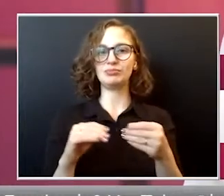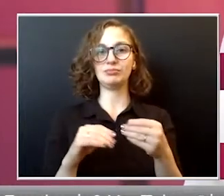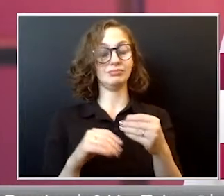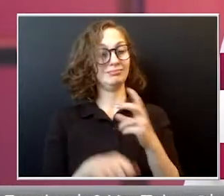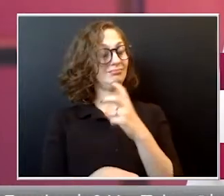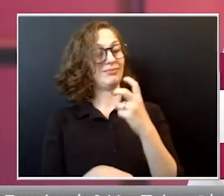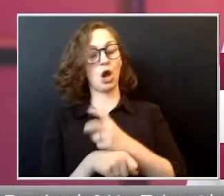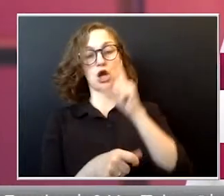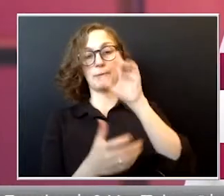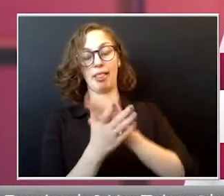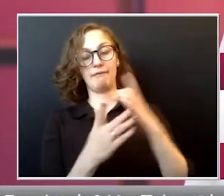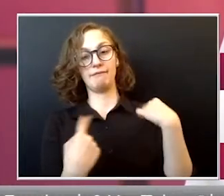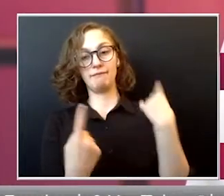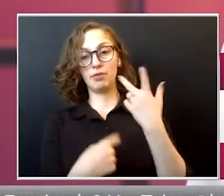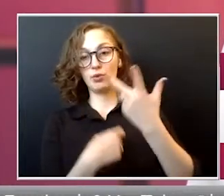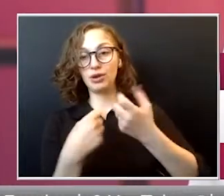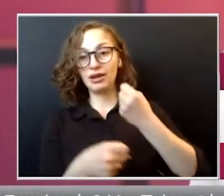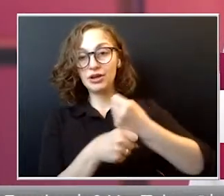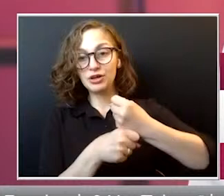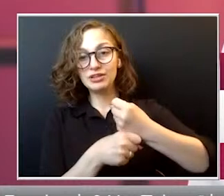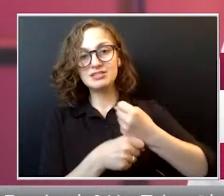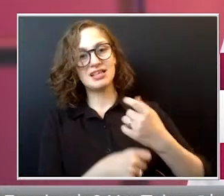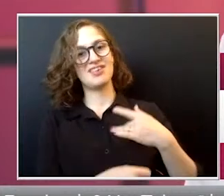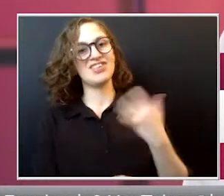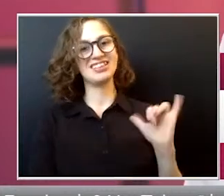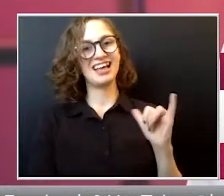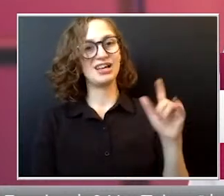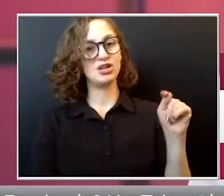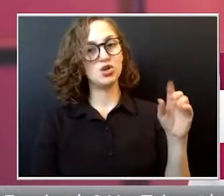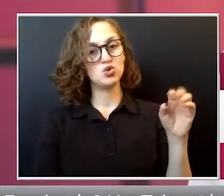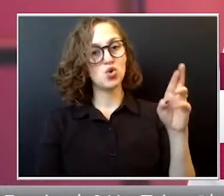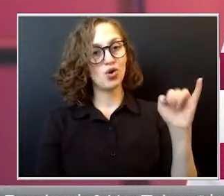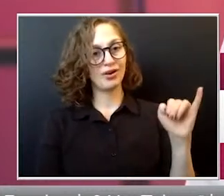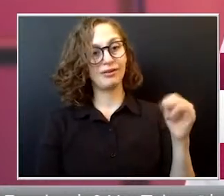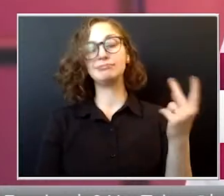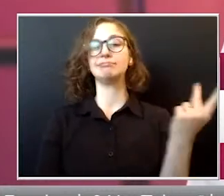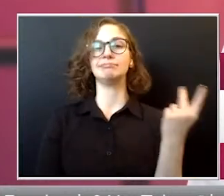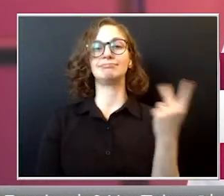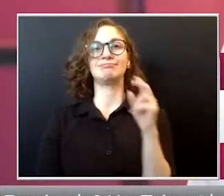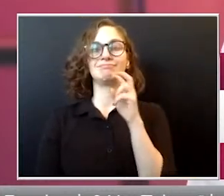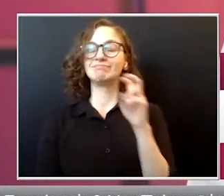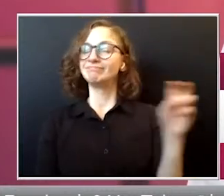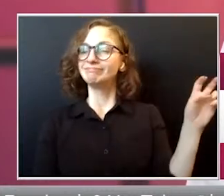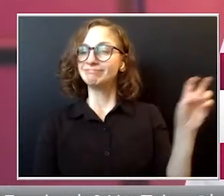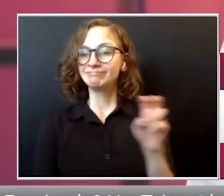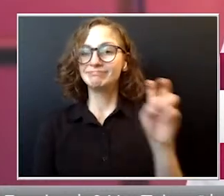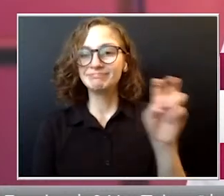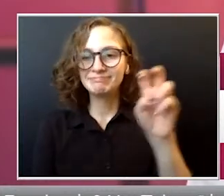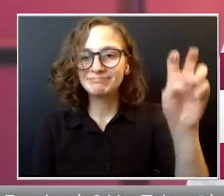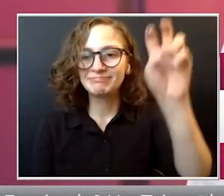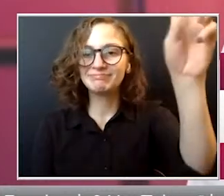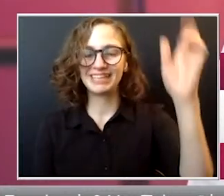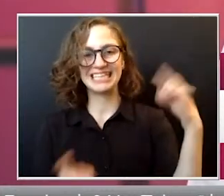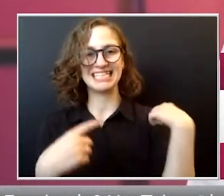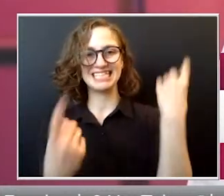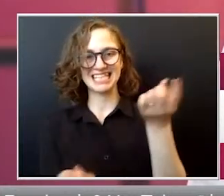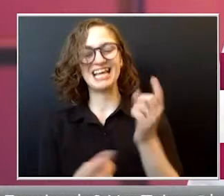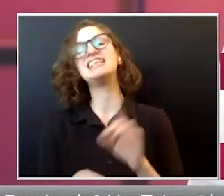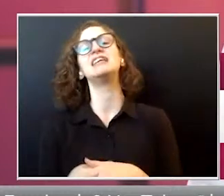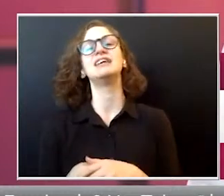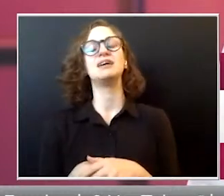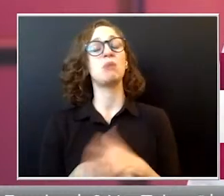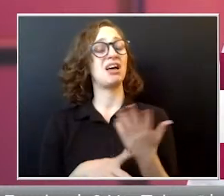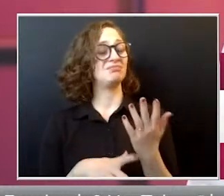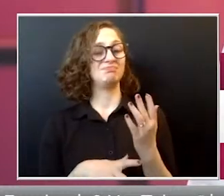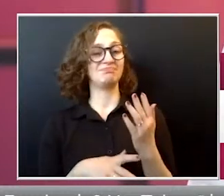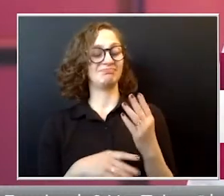feel like Tori and I have been on quite a journey since then. So, but it's humbling, and you feel so